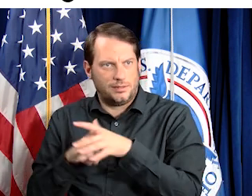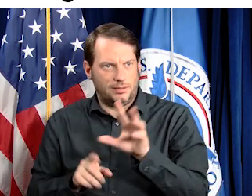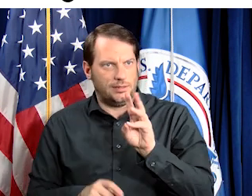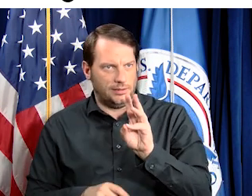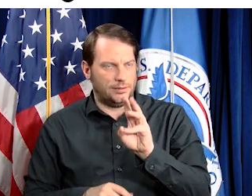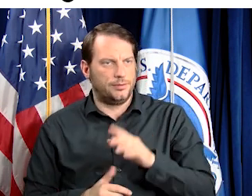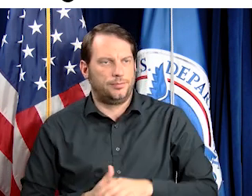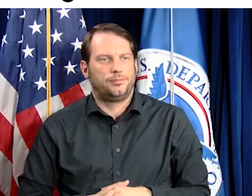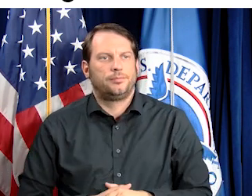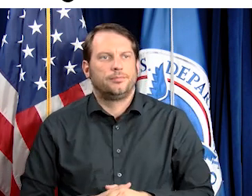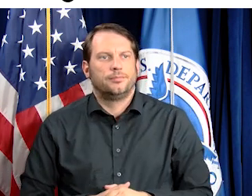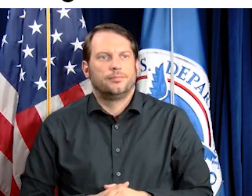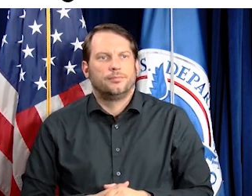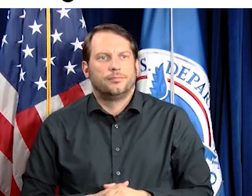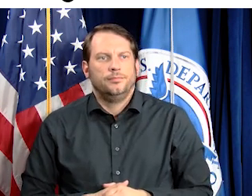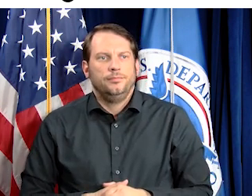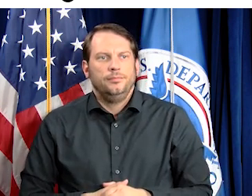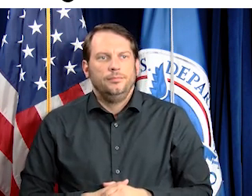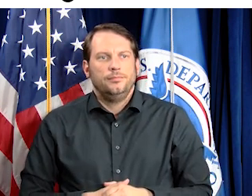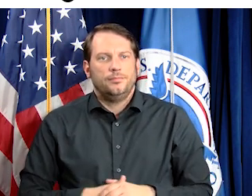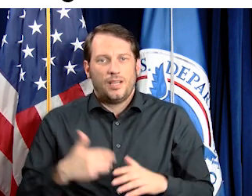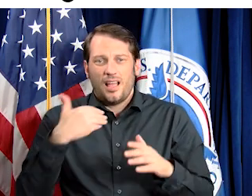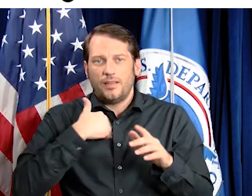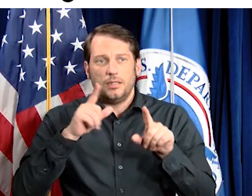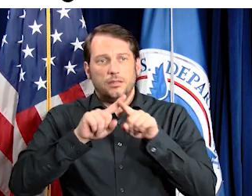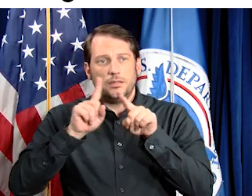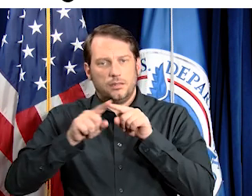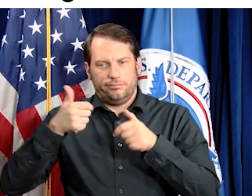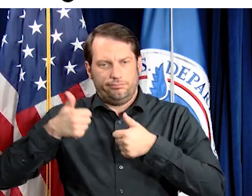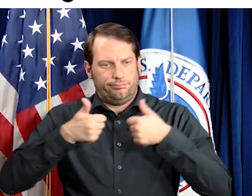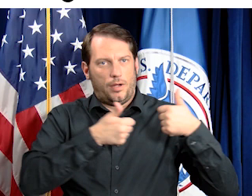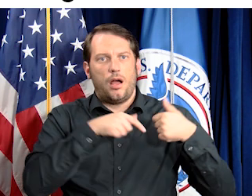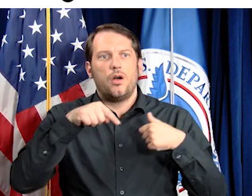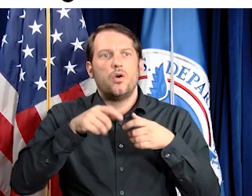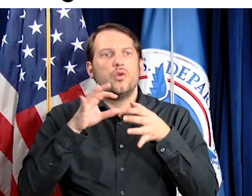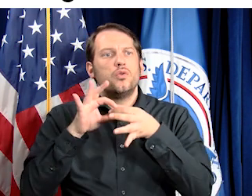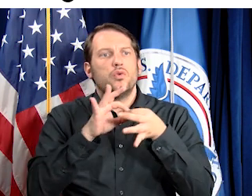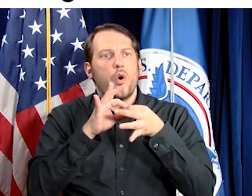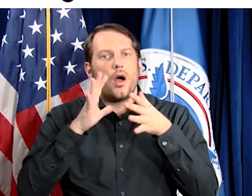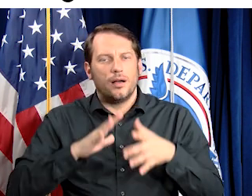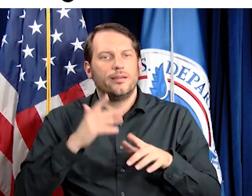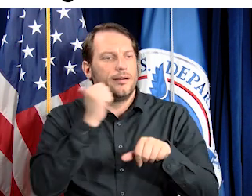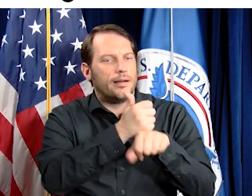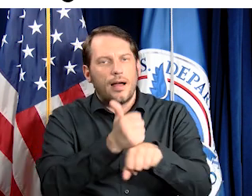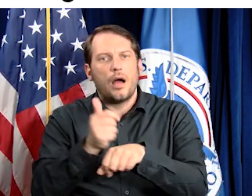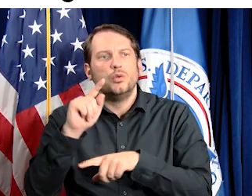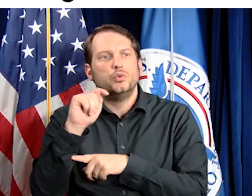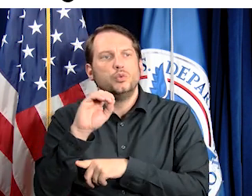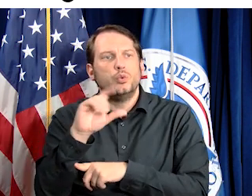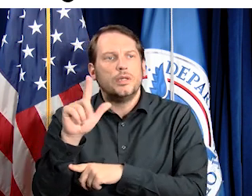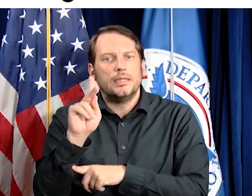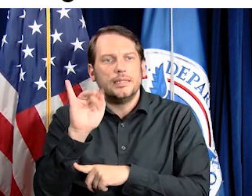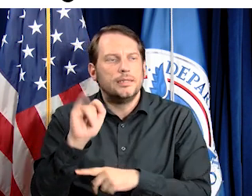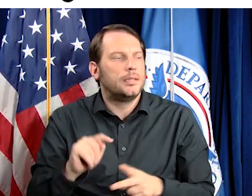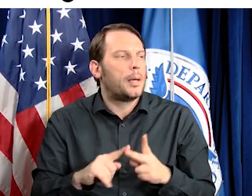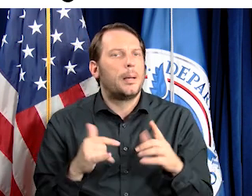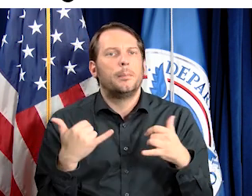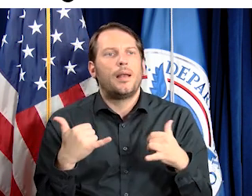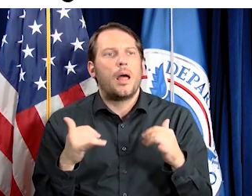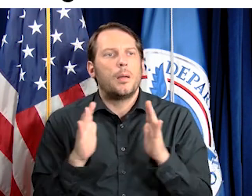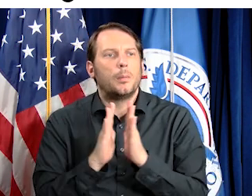our crowdsourcing unit to 8 coordinators now. We've created a playbook, a toolkit. Check out